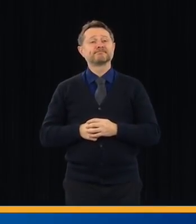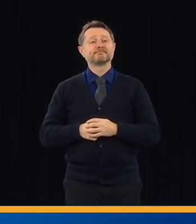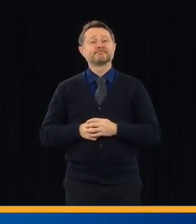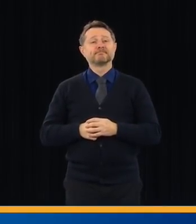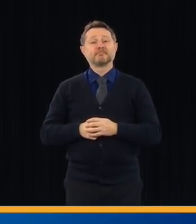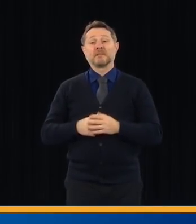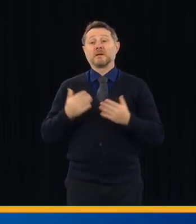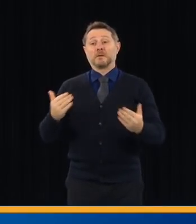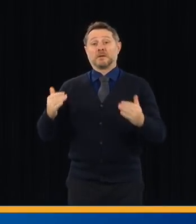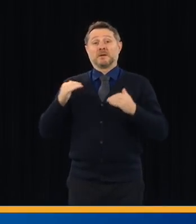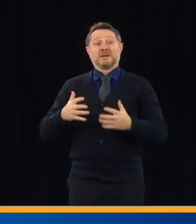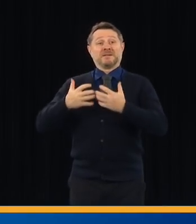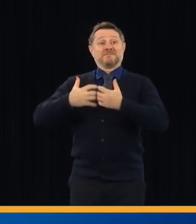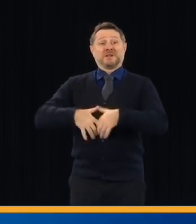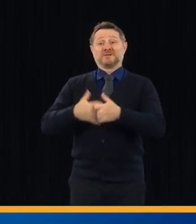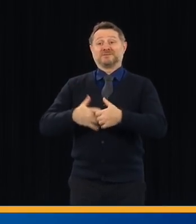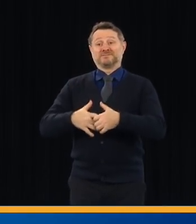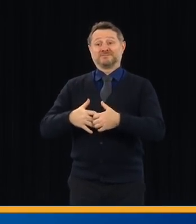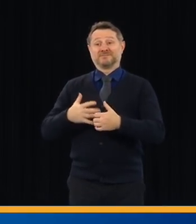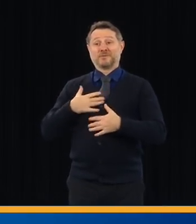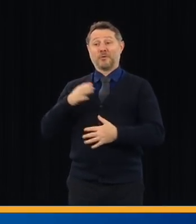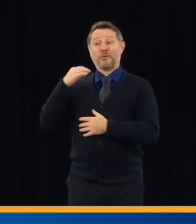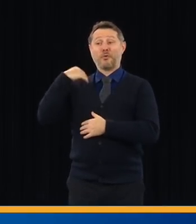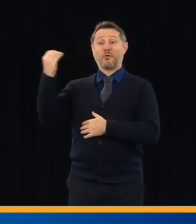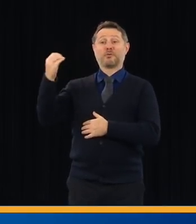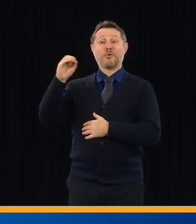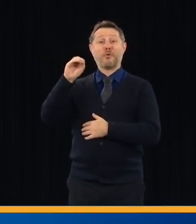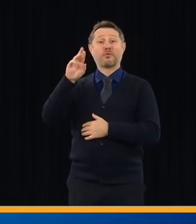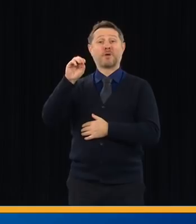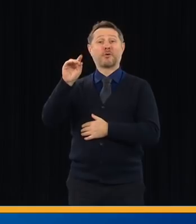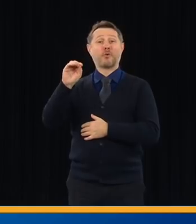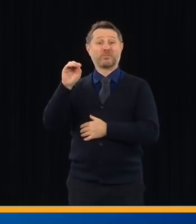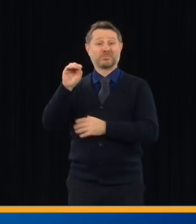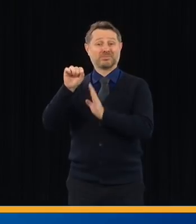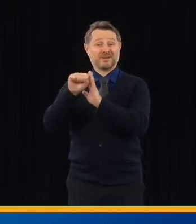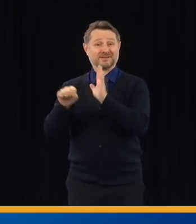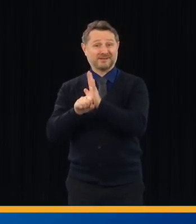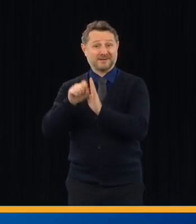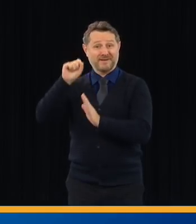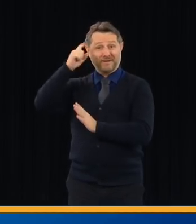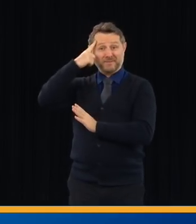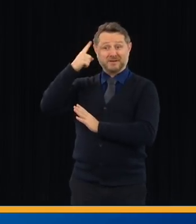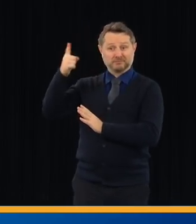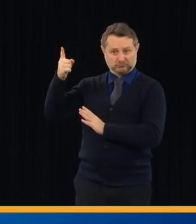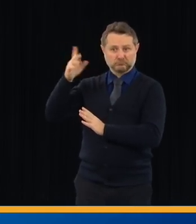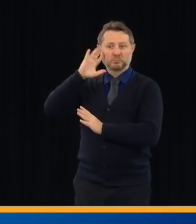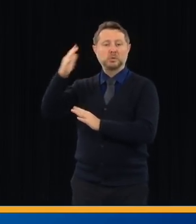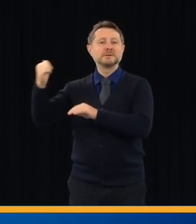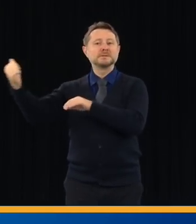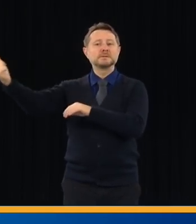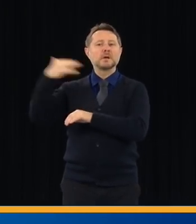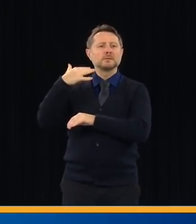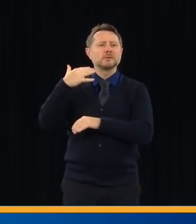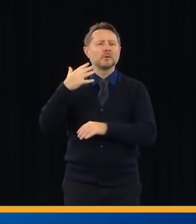Also, the state of Oregon contacted us and is going to send 140